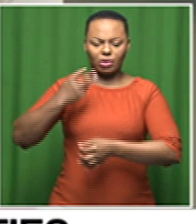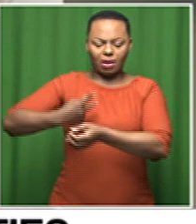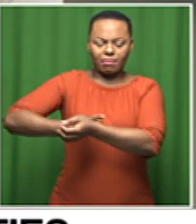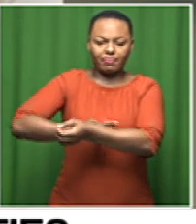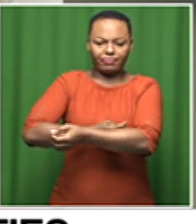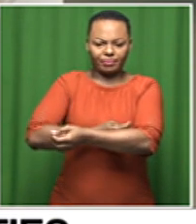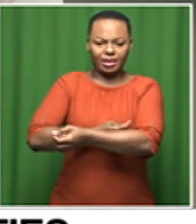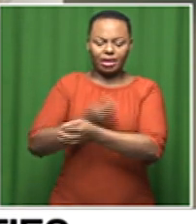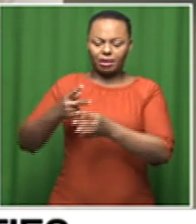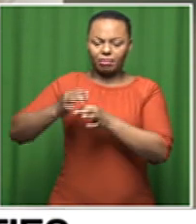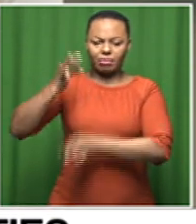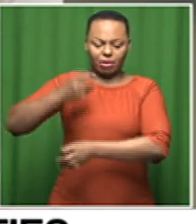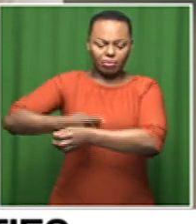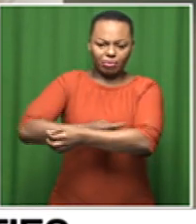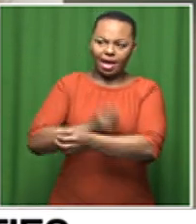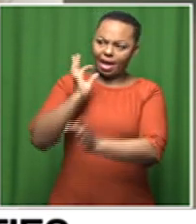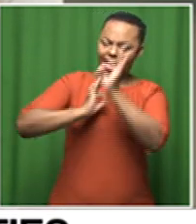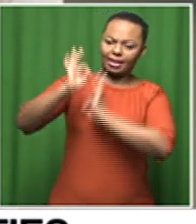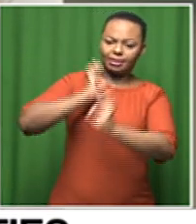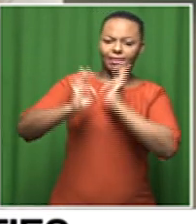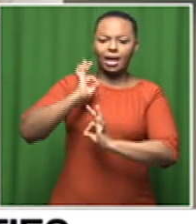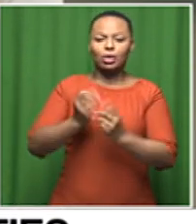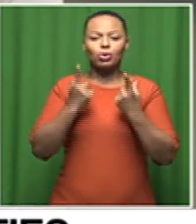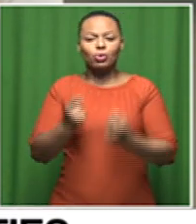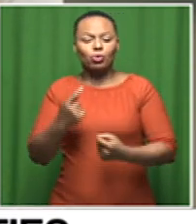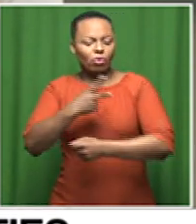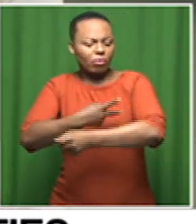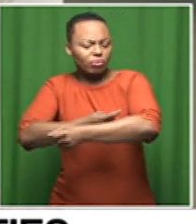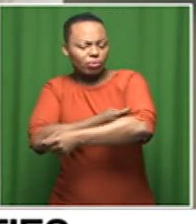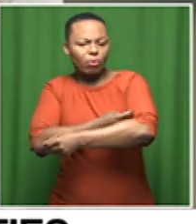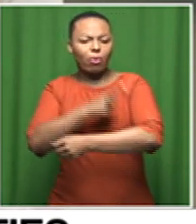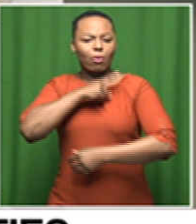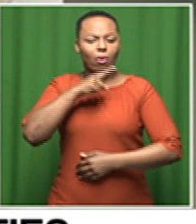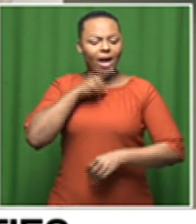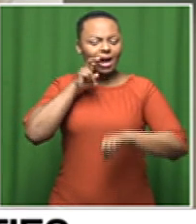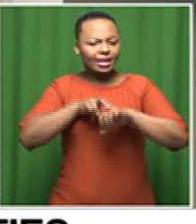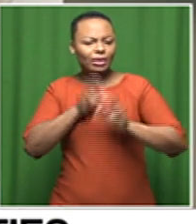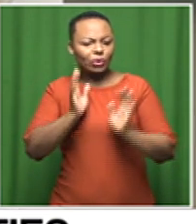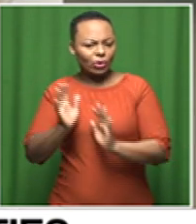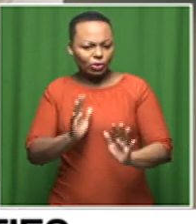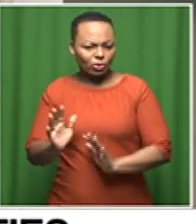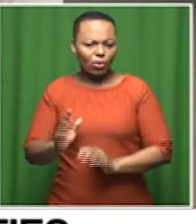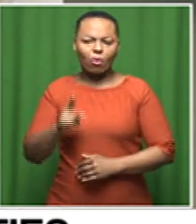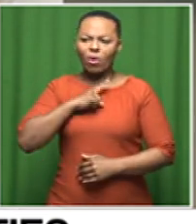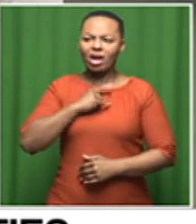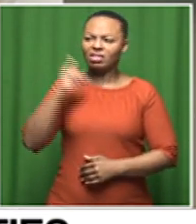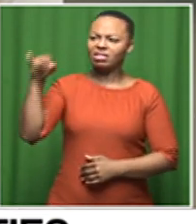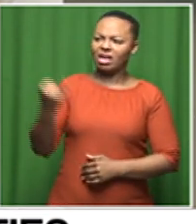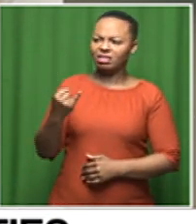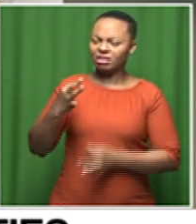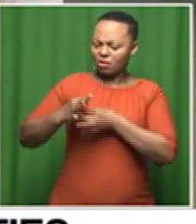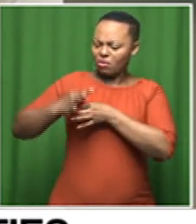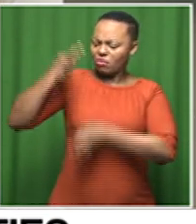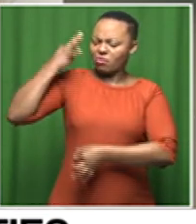you explain to me, why are you doing this? Why is this required? Why this? So at some point, especially with your